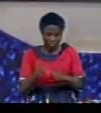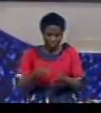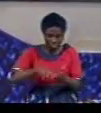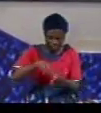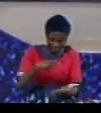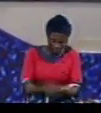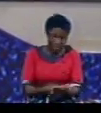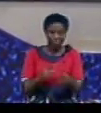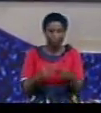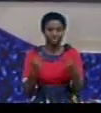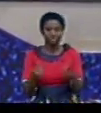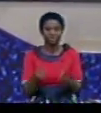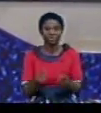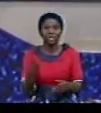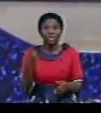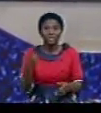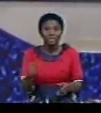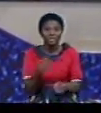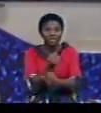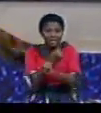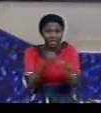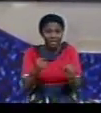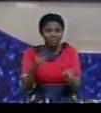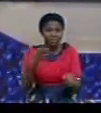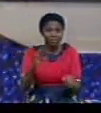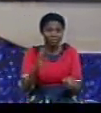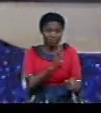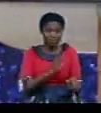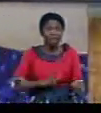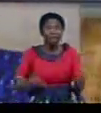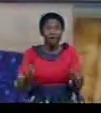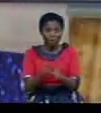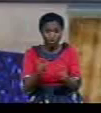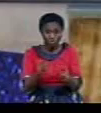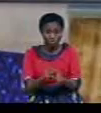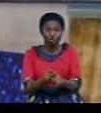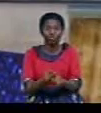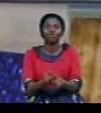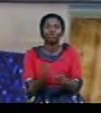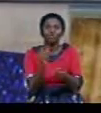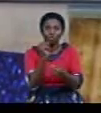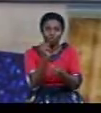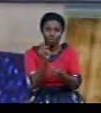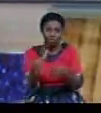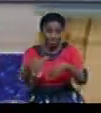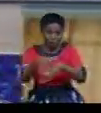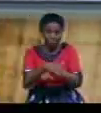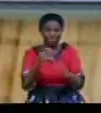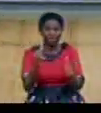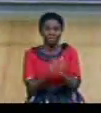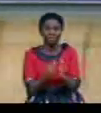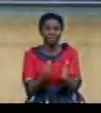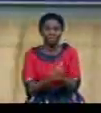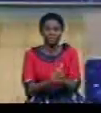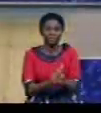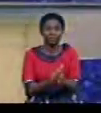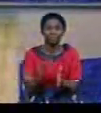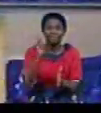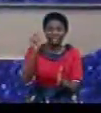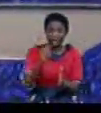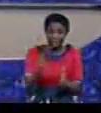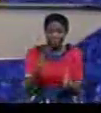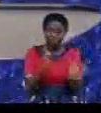the salvation of Christ also covers that. Wherefore, Jesus also, that he